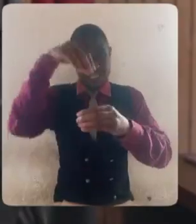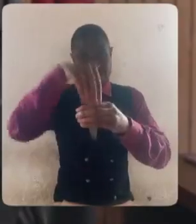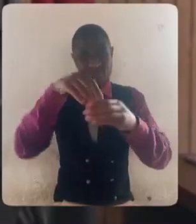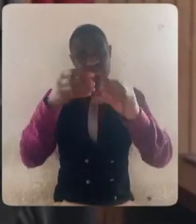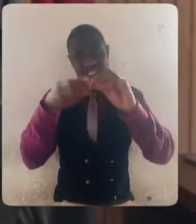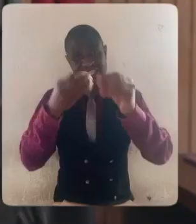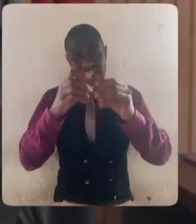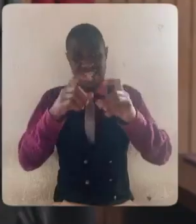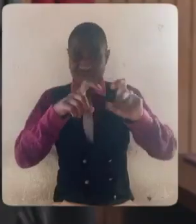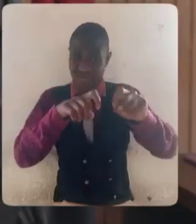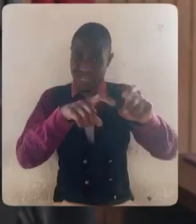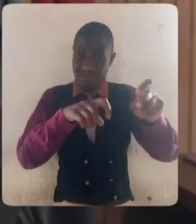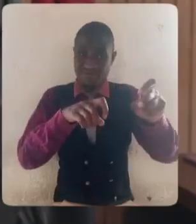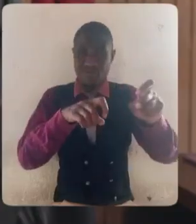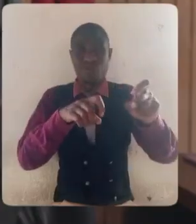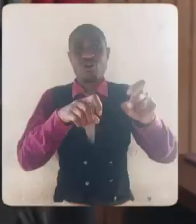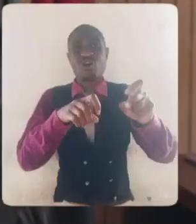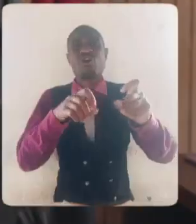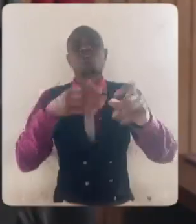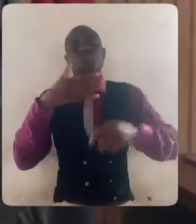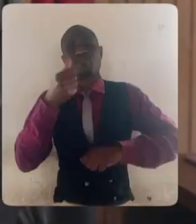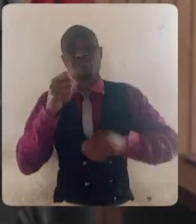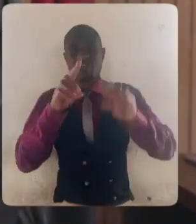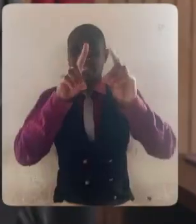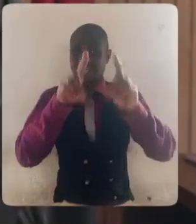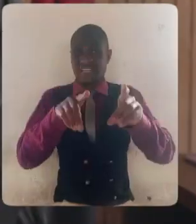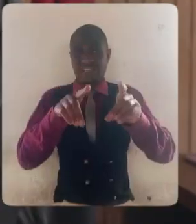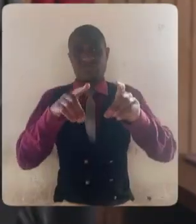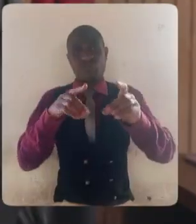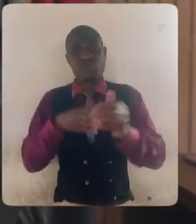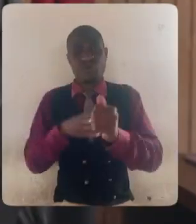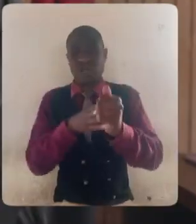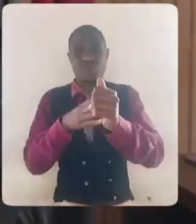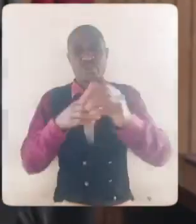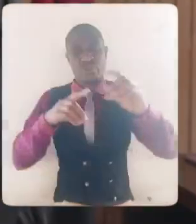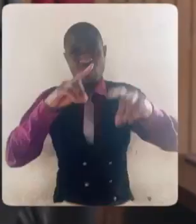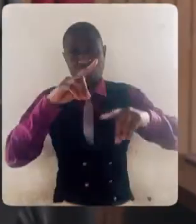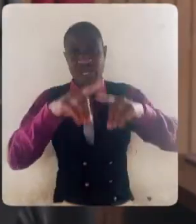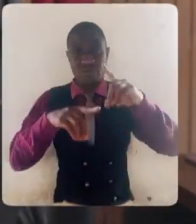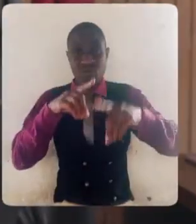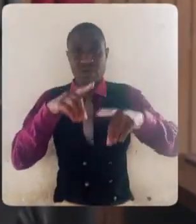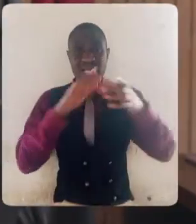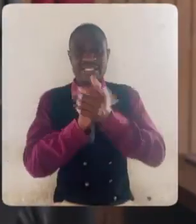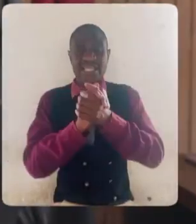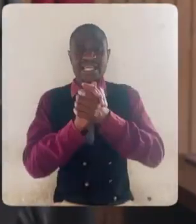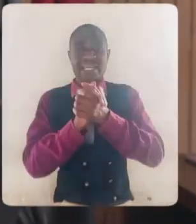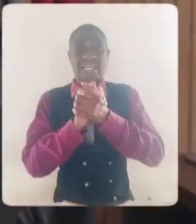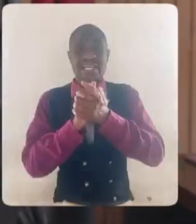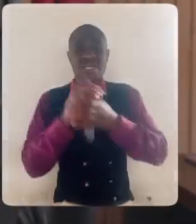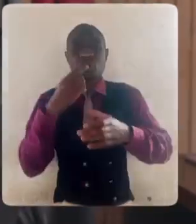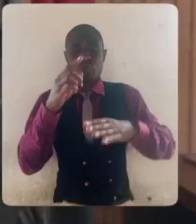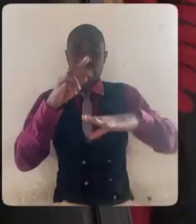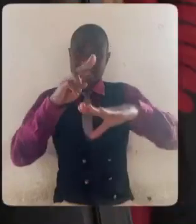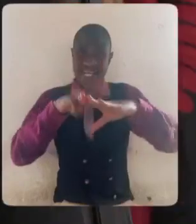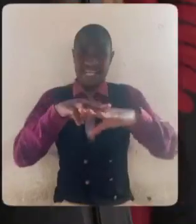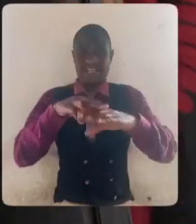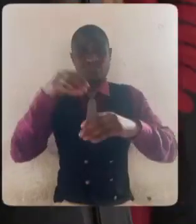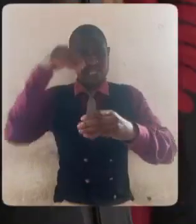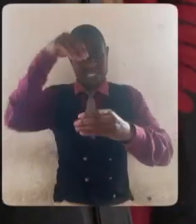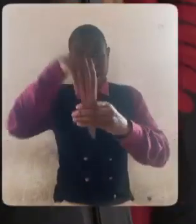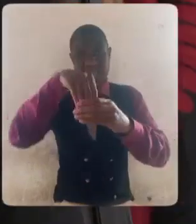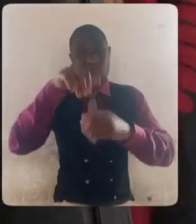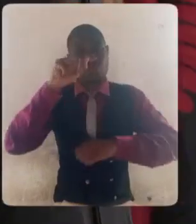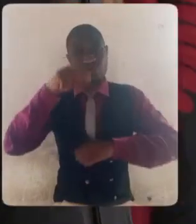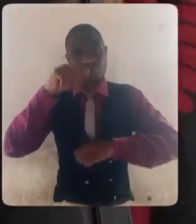of democracy today. Your vote is your power. Use it to secure the Malawi you want to live in. On